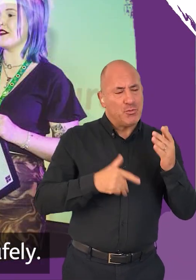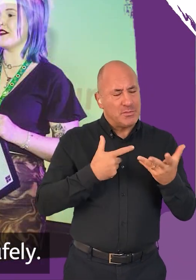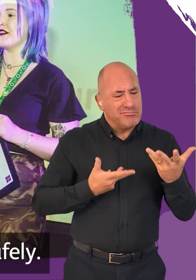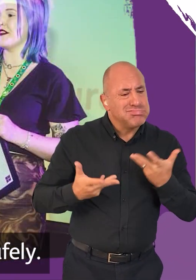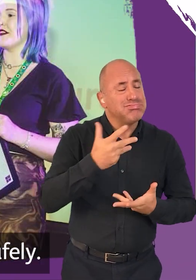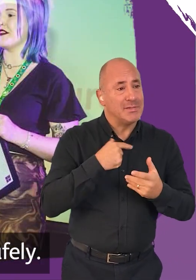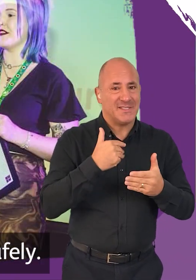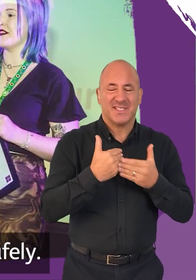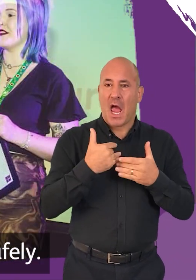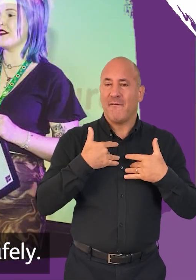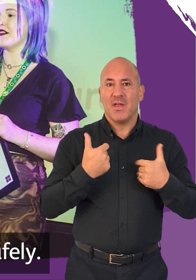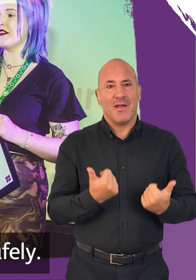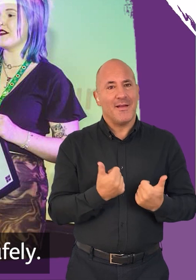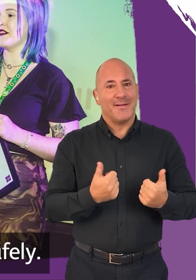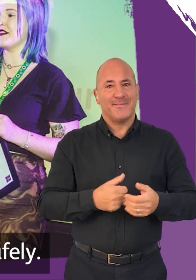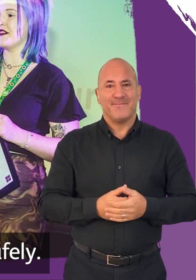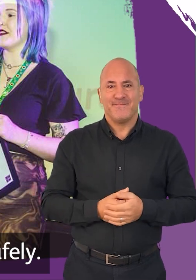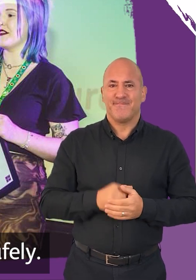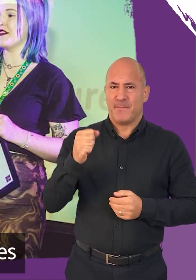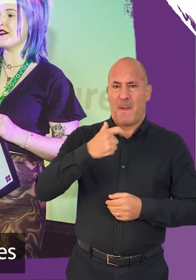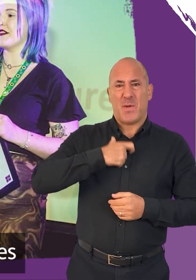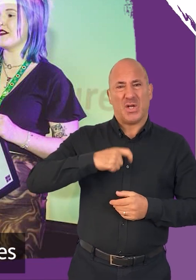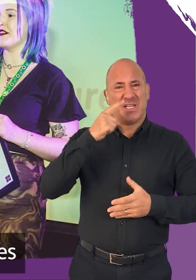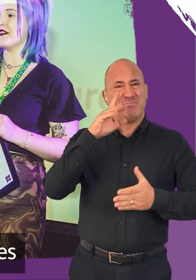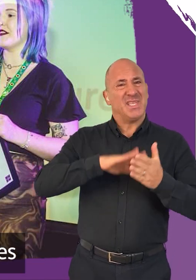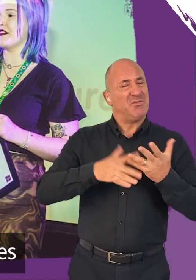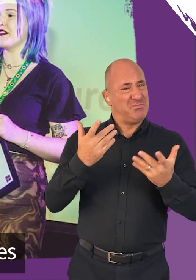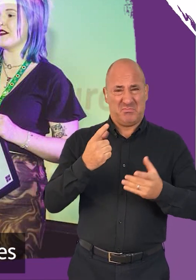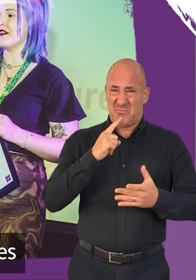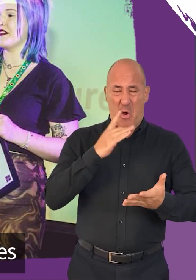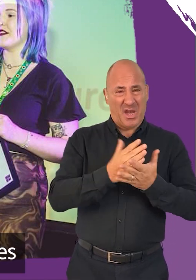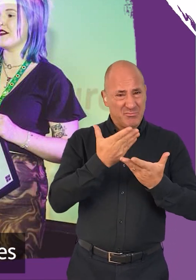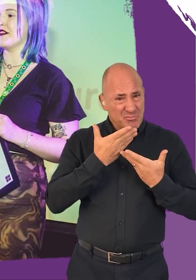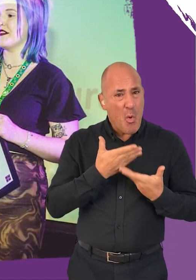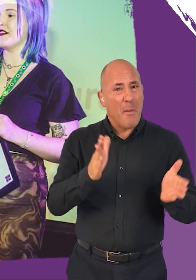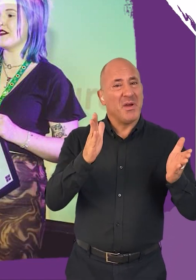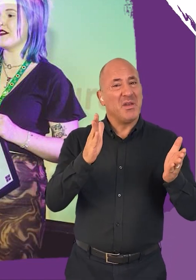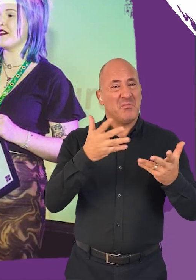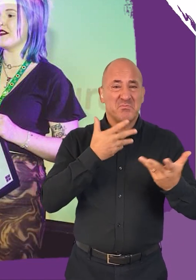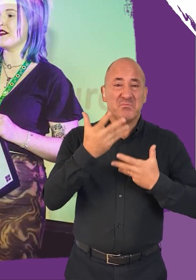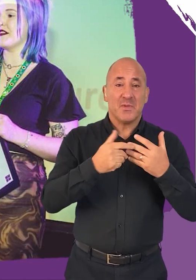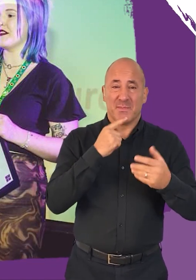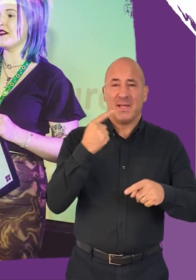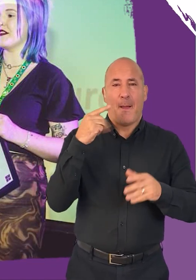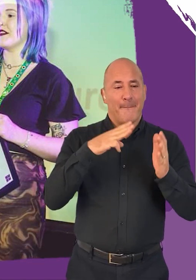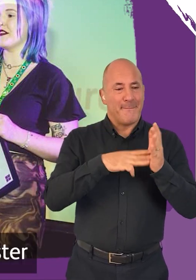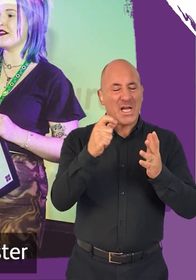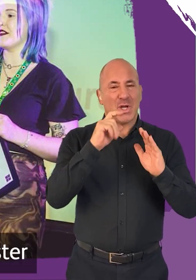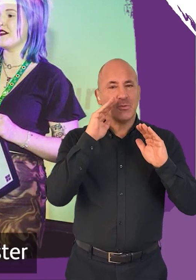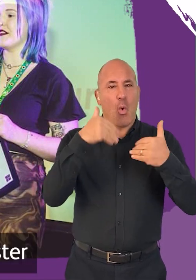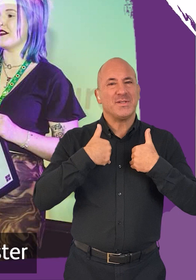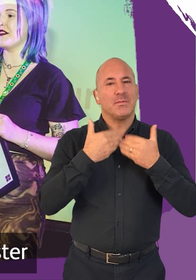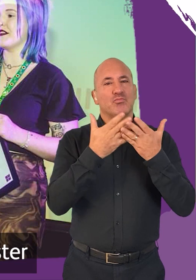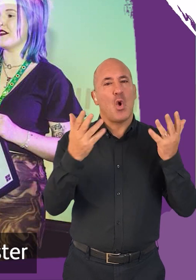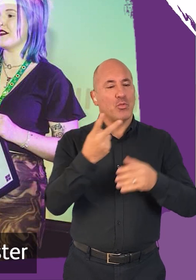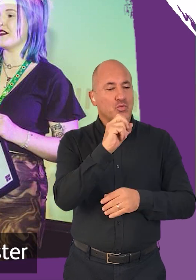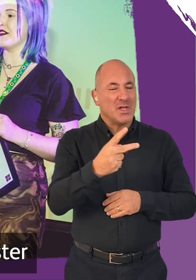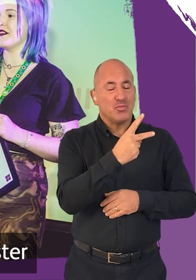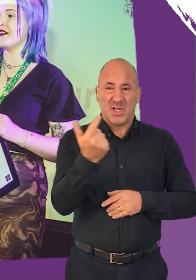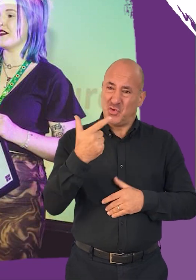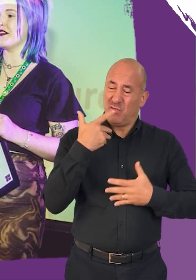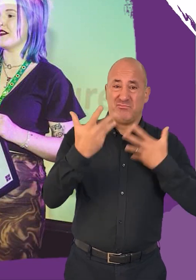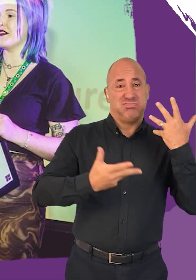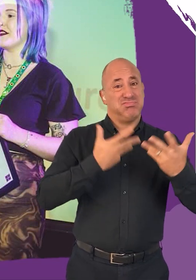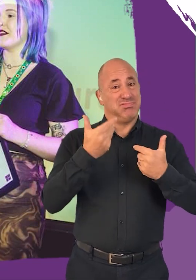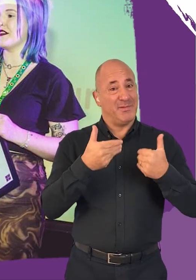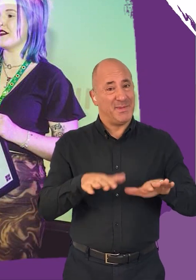and discuss their experience safely. Lauren shares her personal experiences honestly and openly, and spoke about them at the